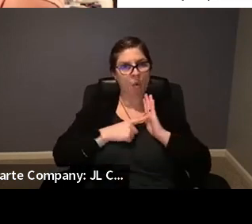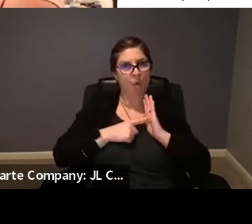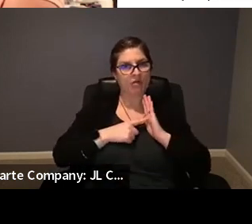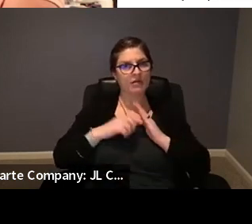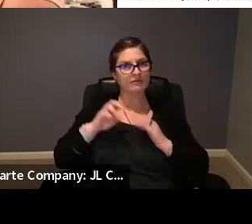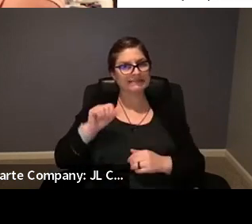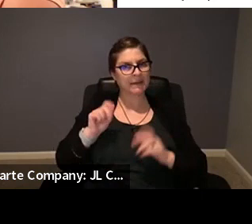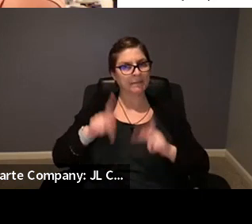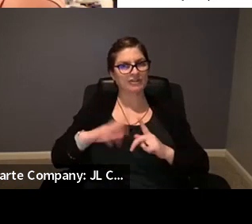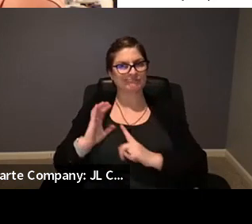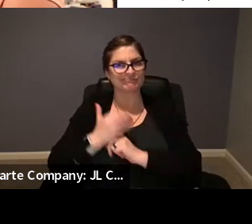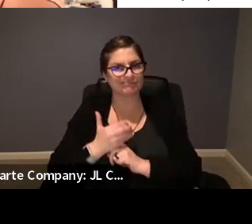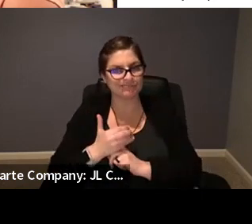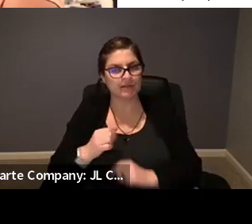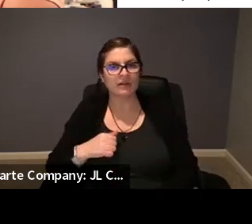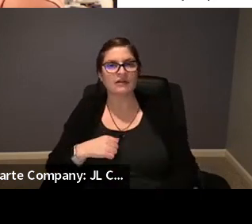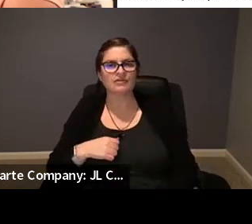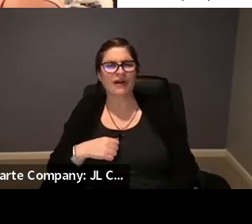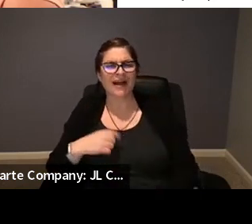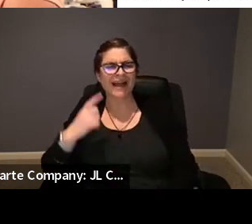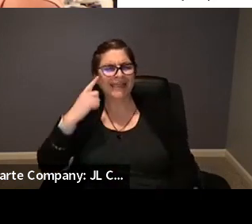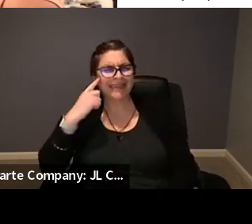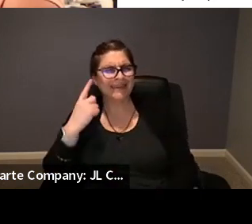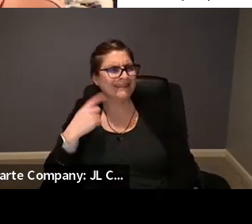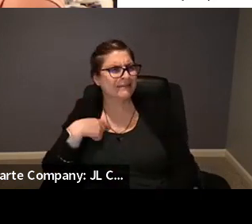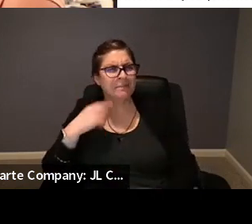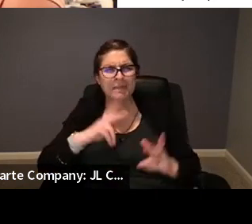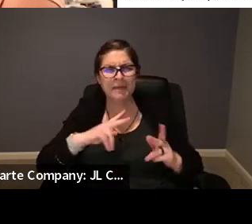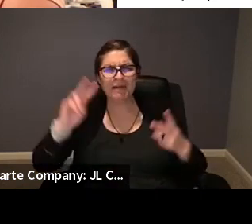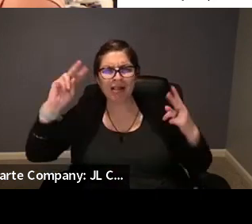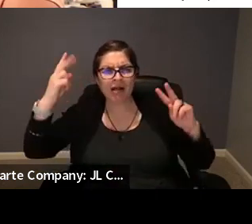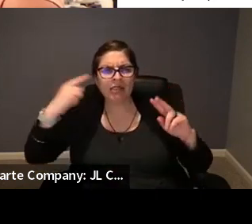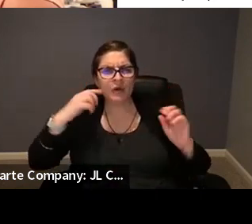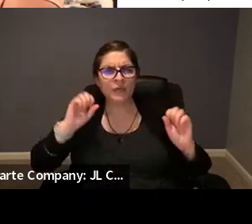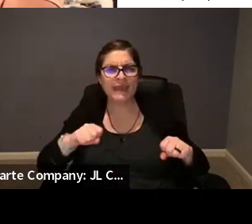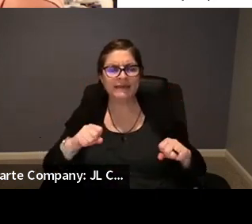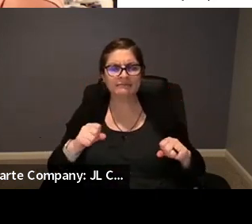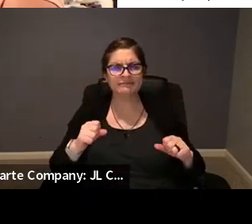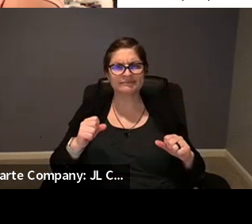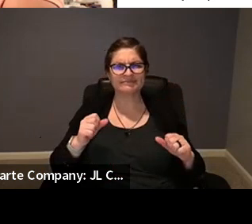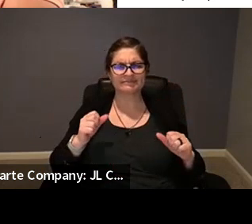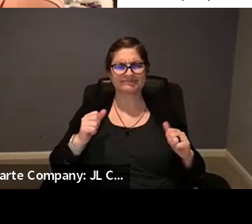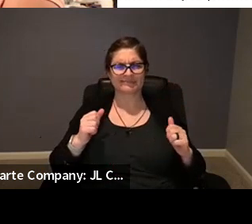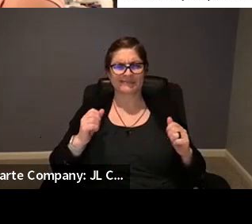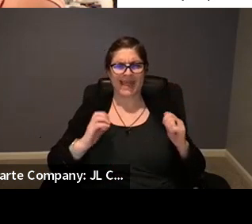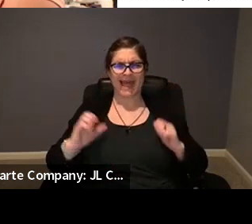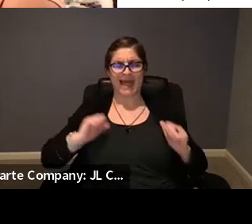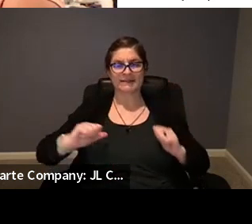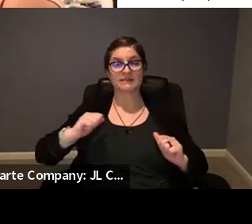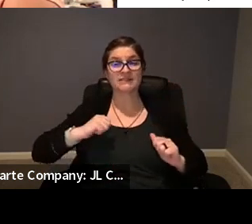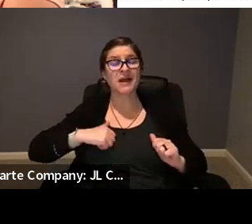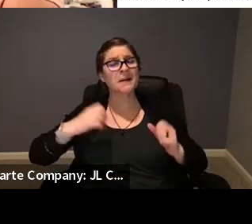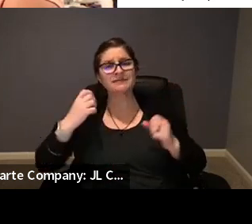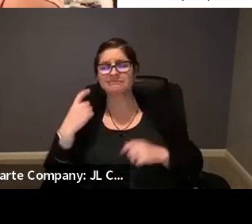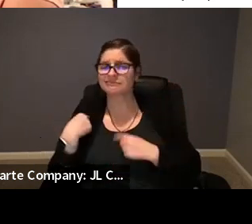this misconception that we can act as disabled. And I have to tell you, for about 20 years, I've been asking